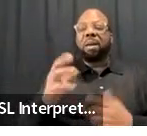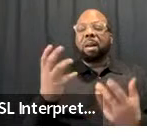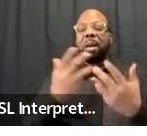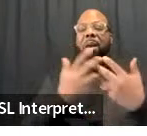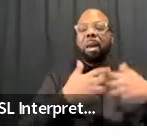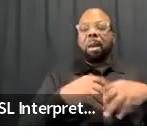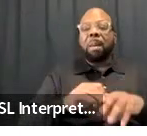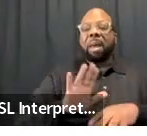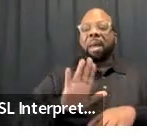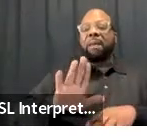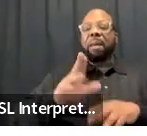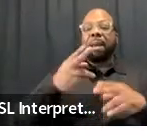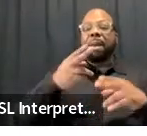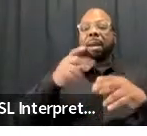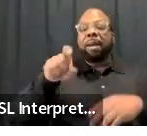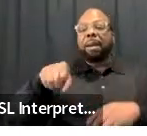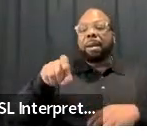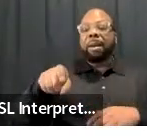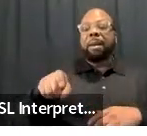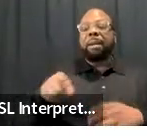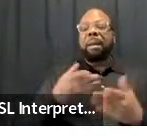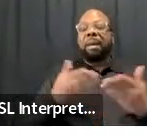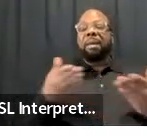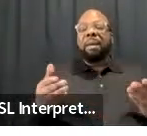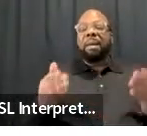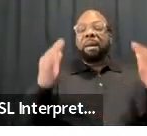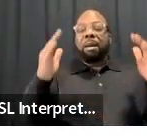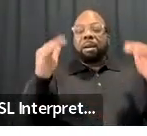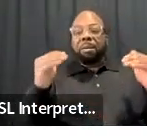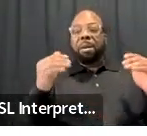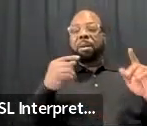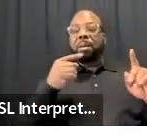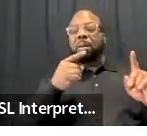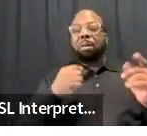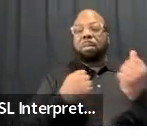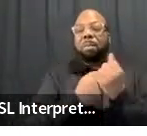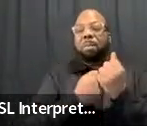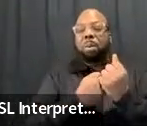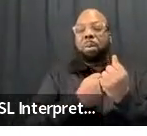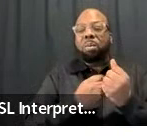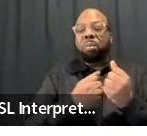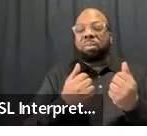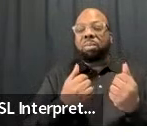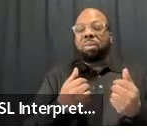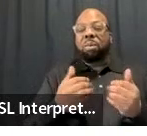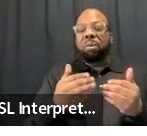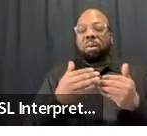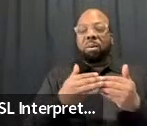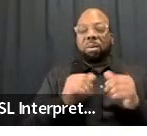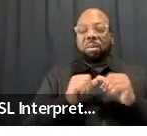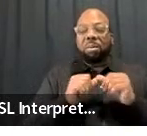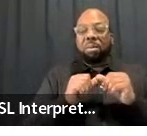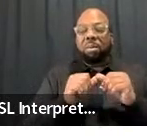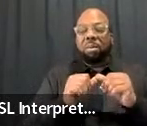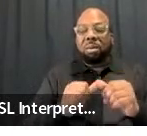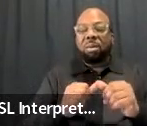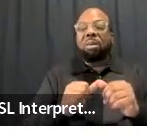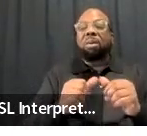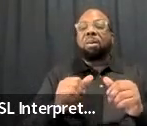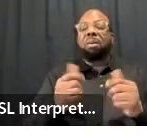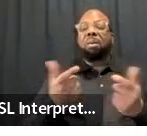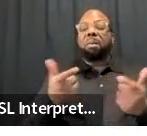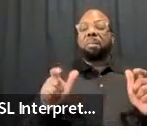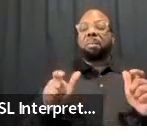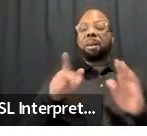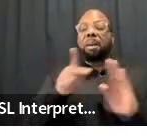needs and aren't things that they aren't expecting, are directly supporting them. So going forward, the larger policies that